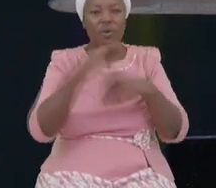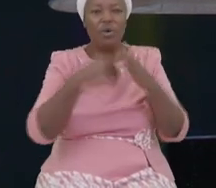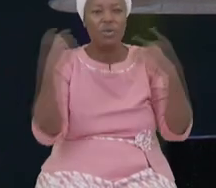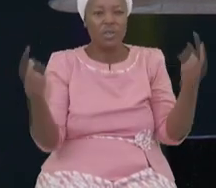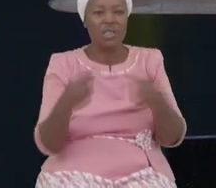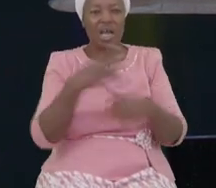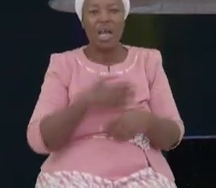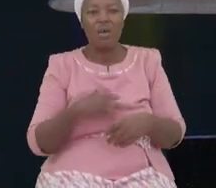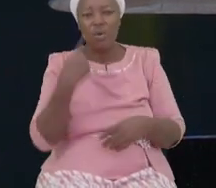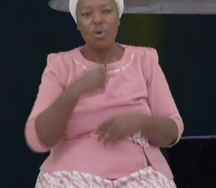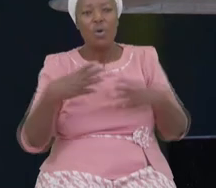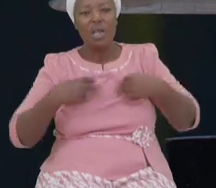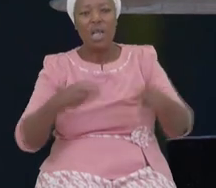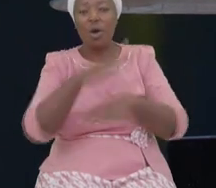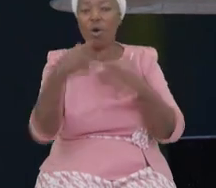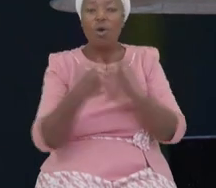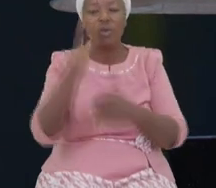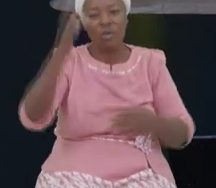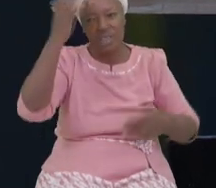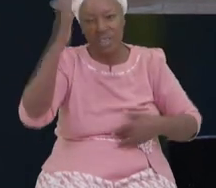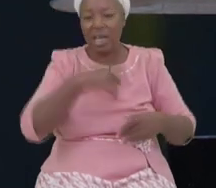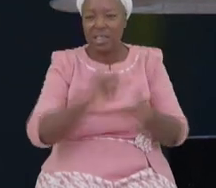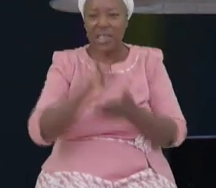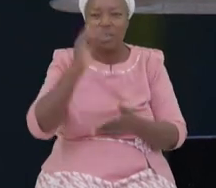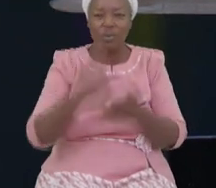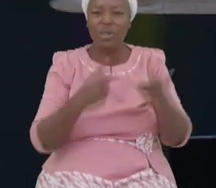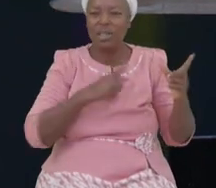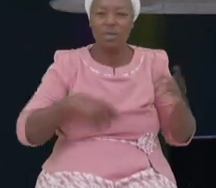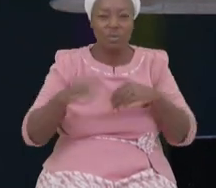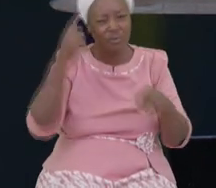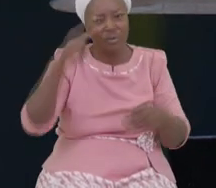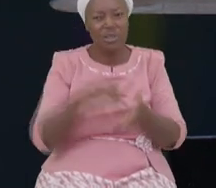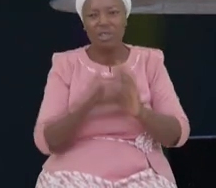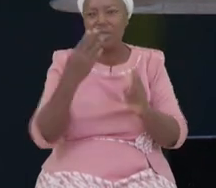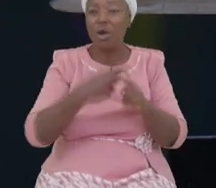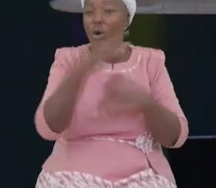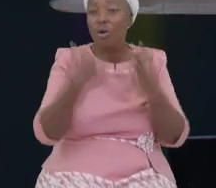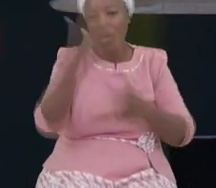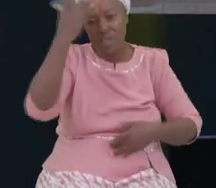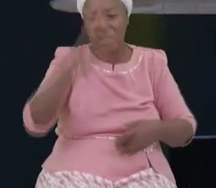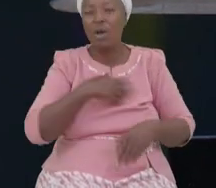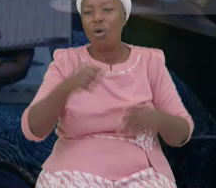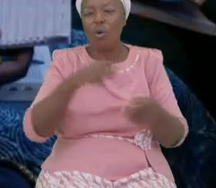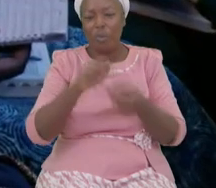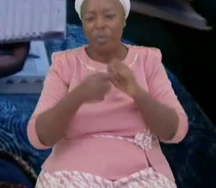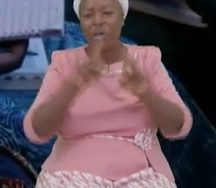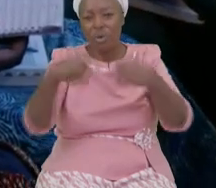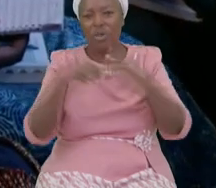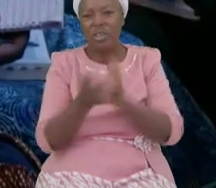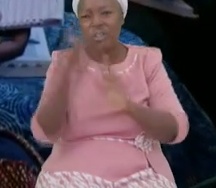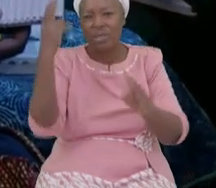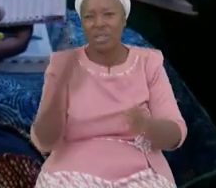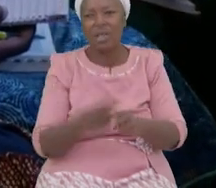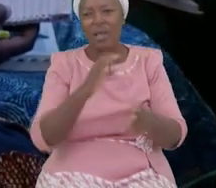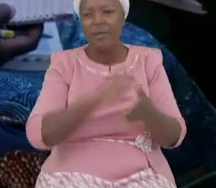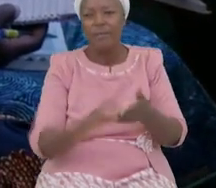you. All diseases, all infirmities, everything gone in Jesus' name. Look